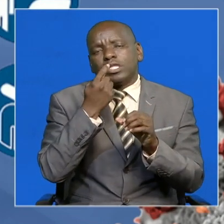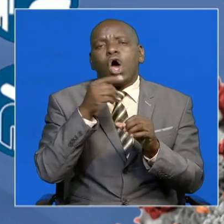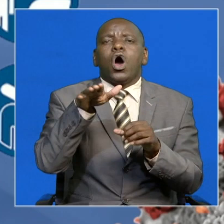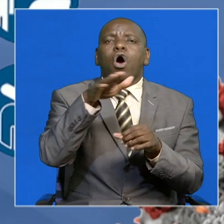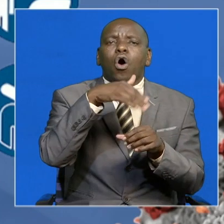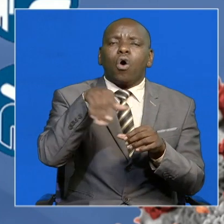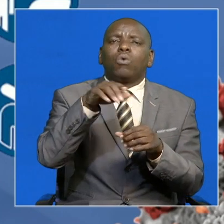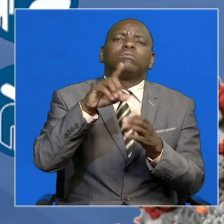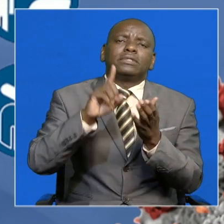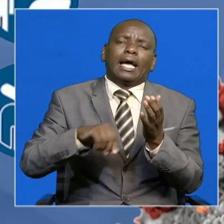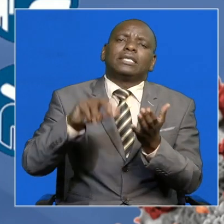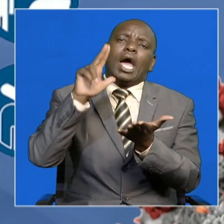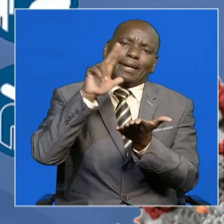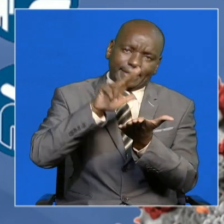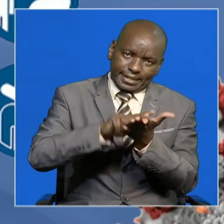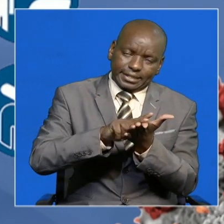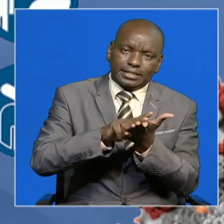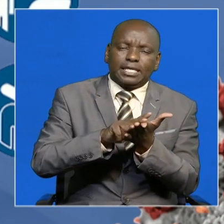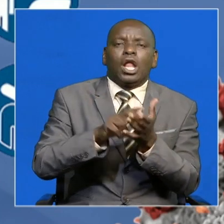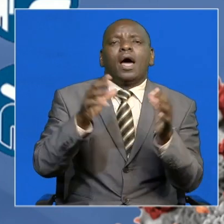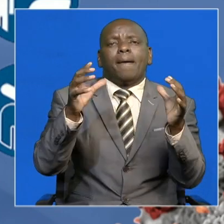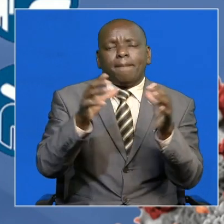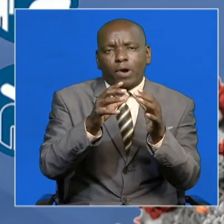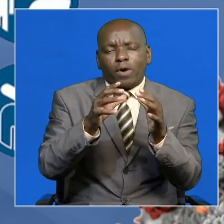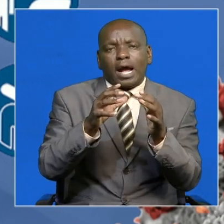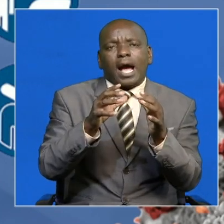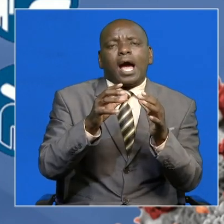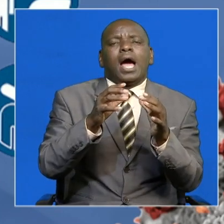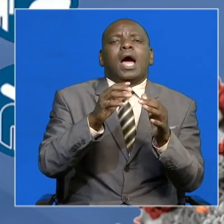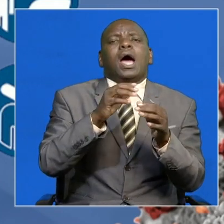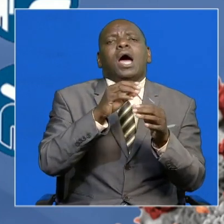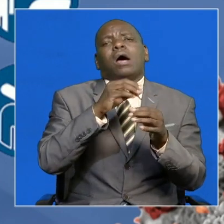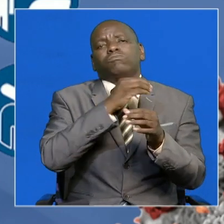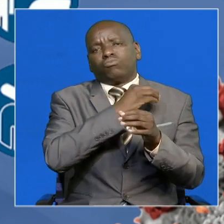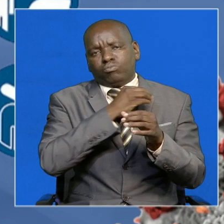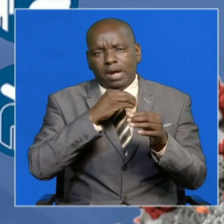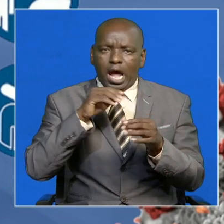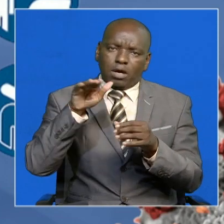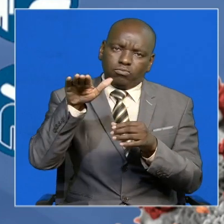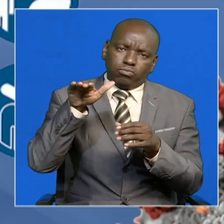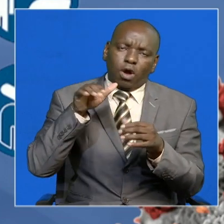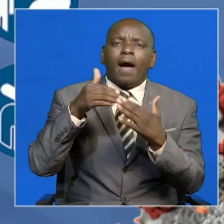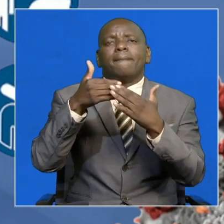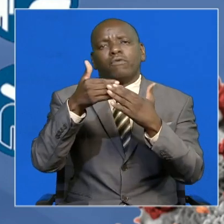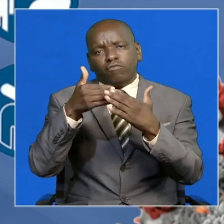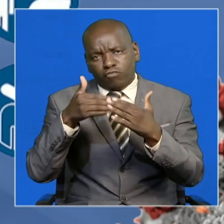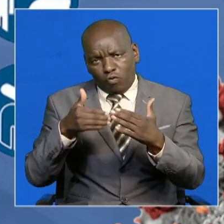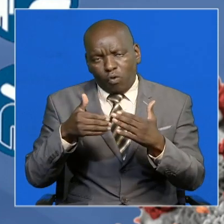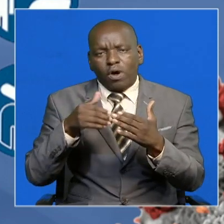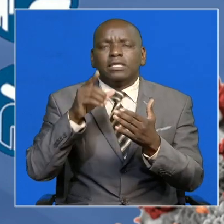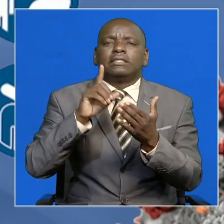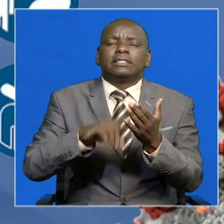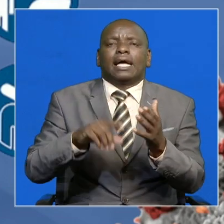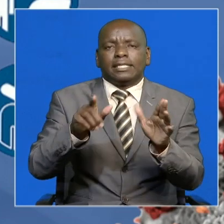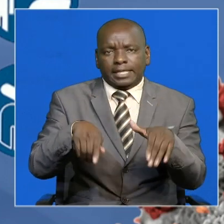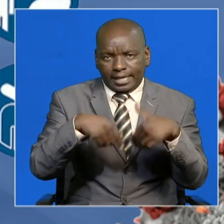them must be registered with the Medicines Control Authority of Zimbabwe before they